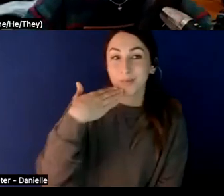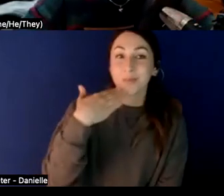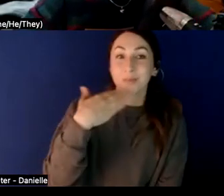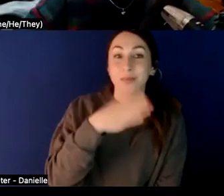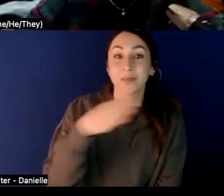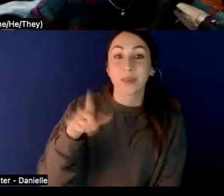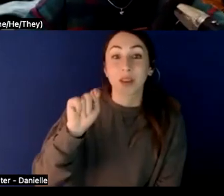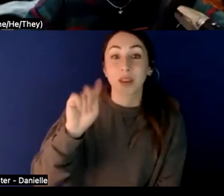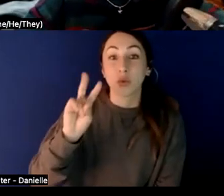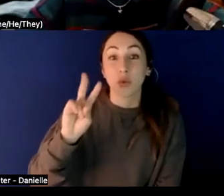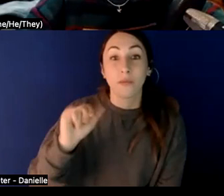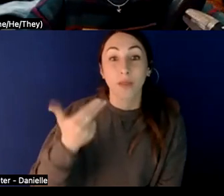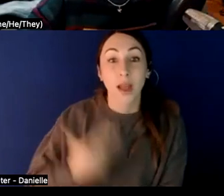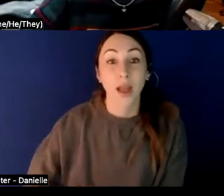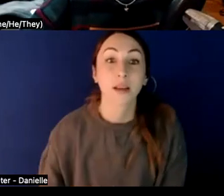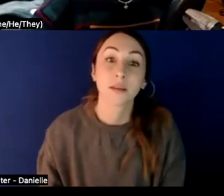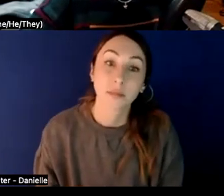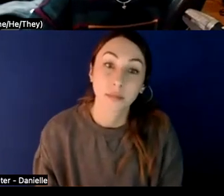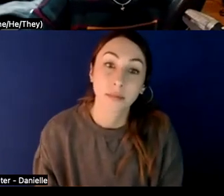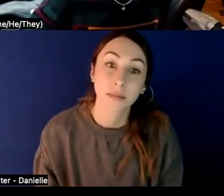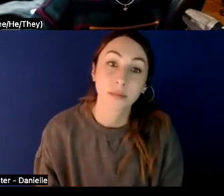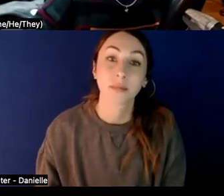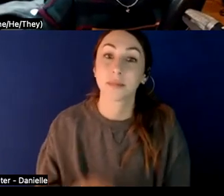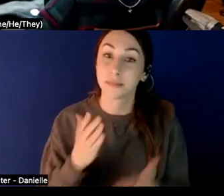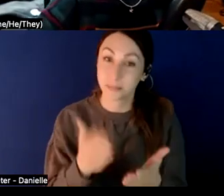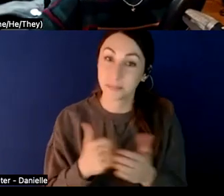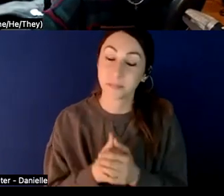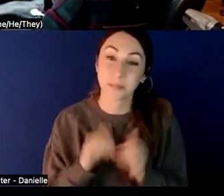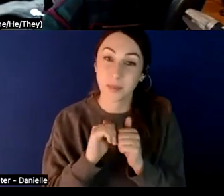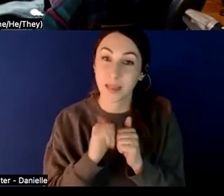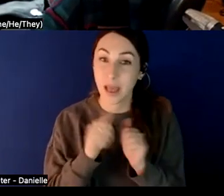Tova, we'll go to you next. Where can we find you and how can we support you?